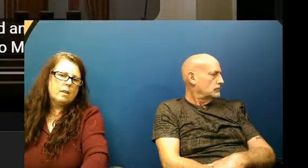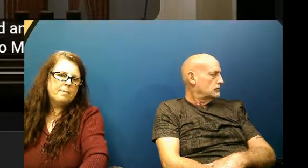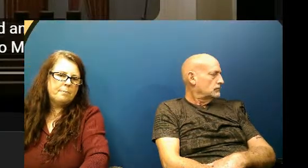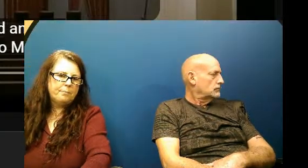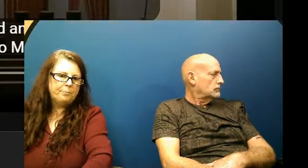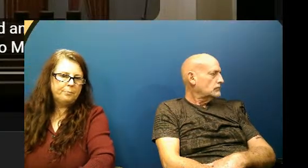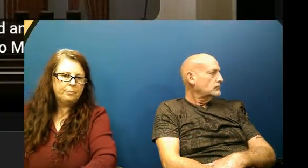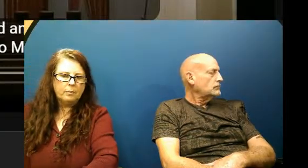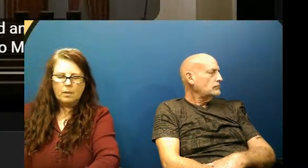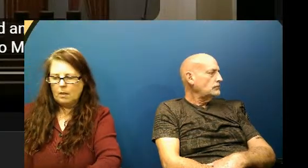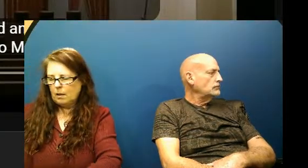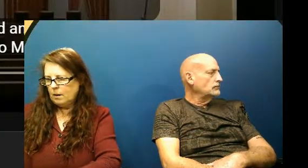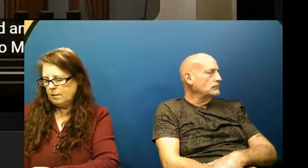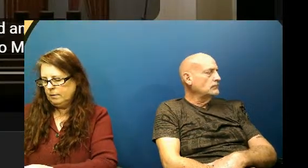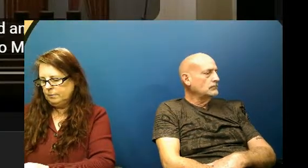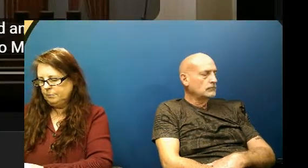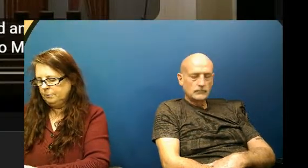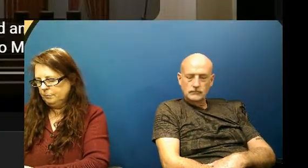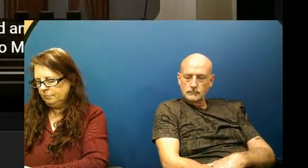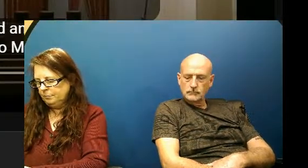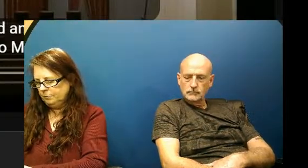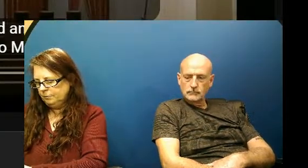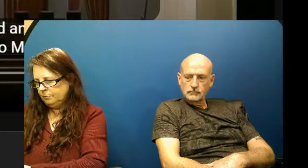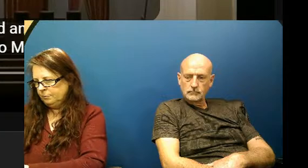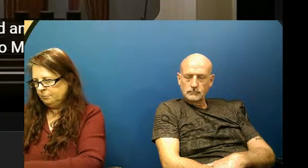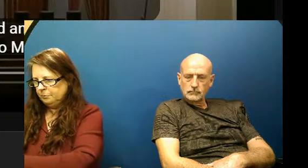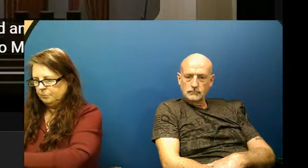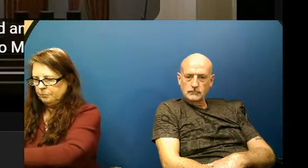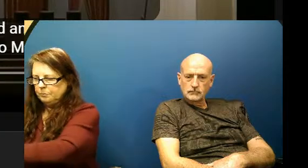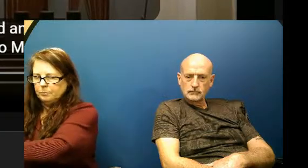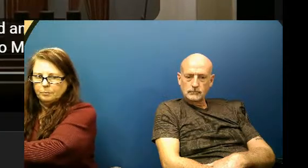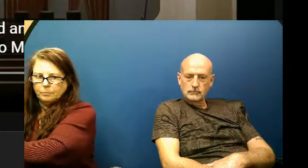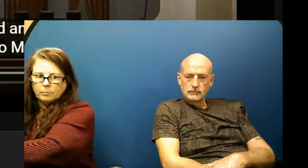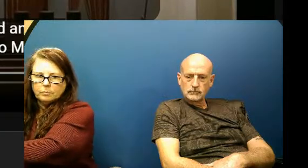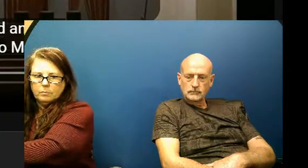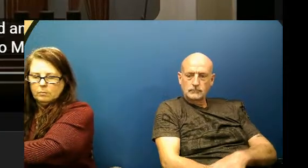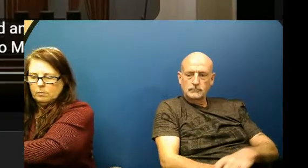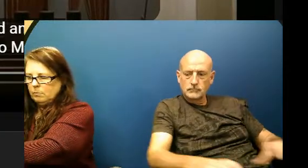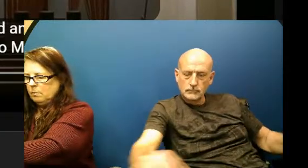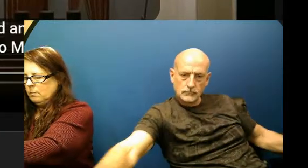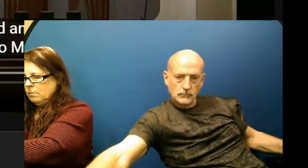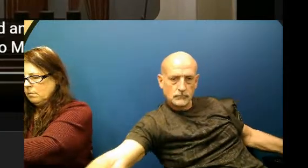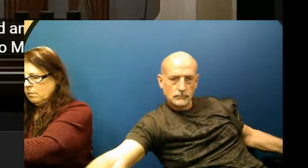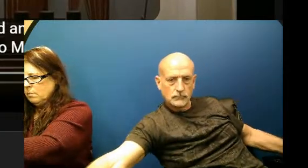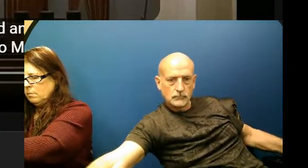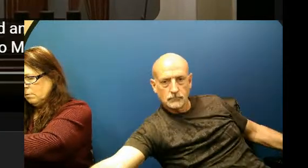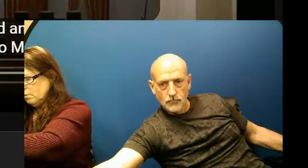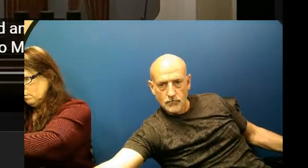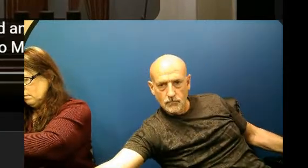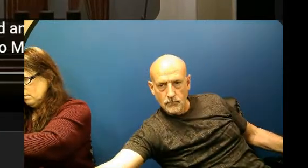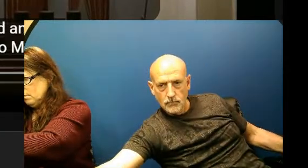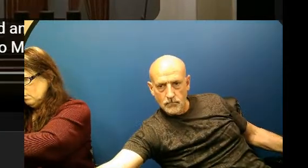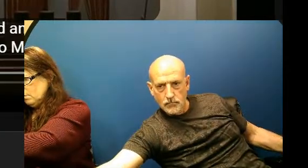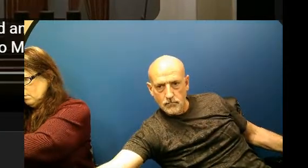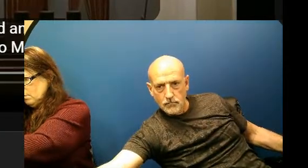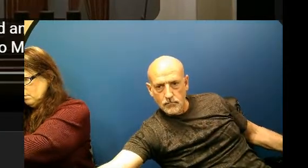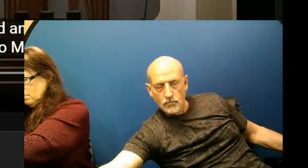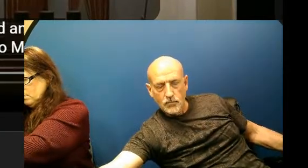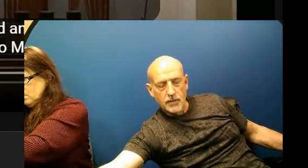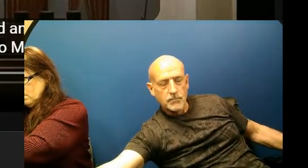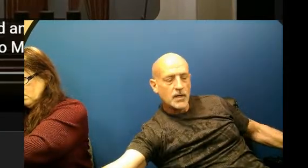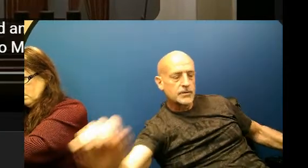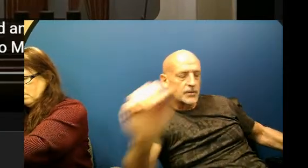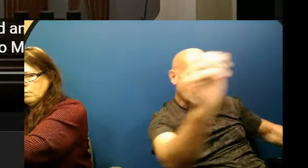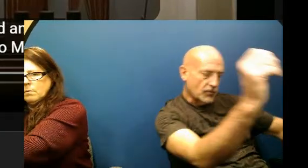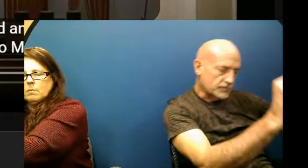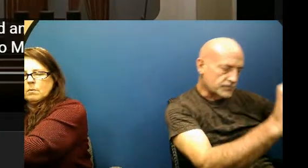no, why is it not like this case? So I guess I think I would need to know more information about how the international organization.